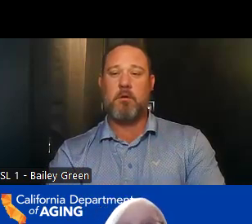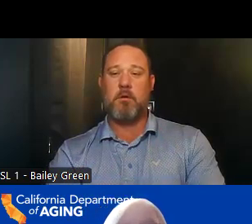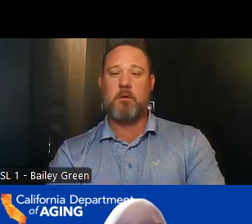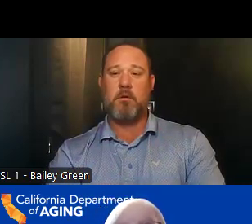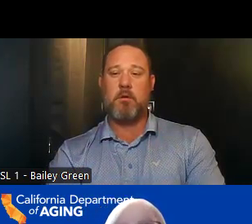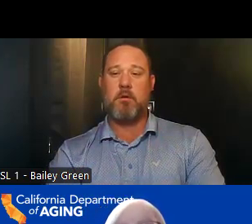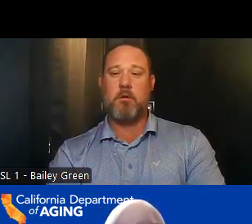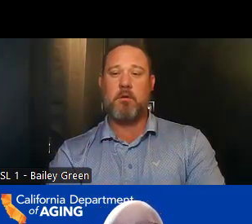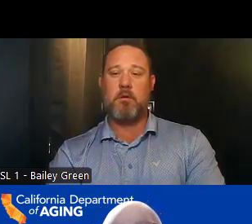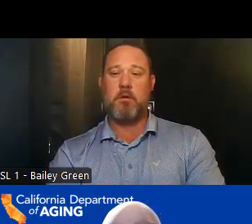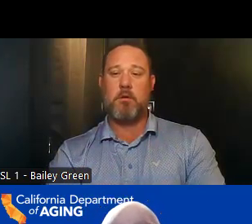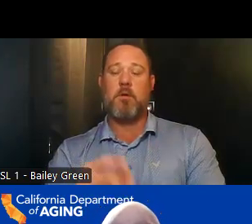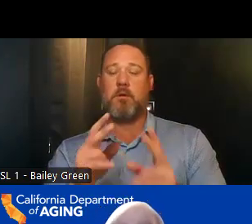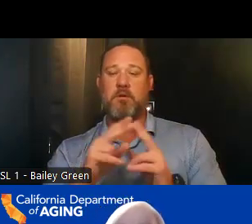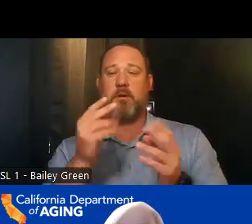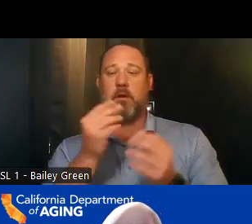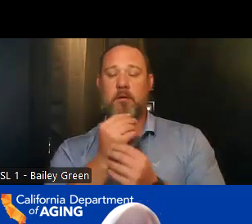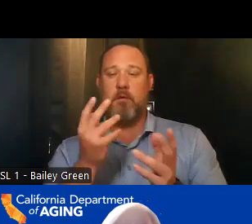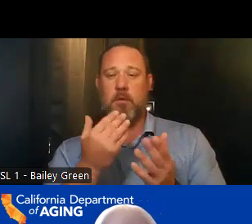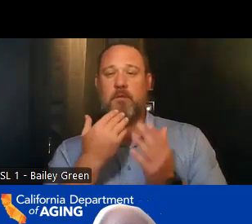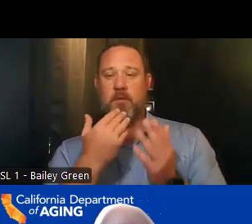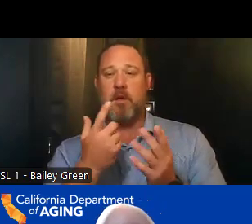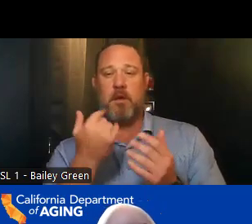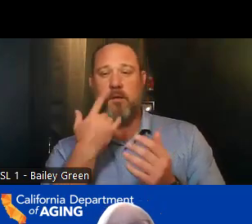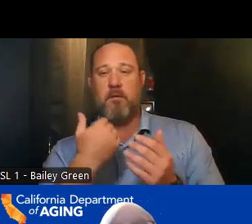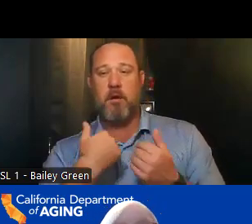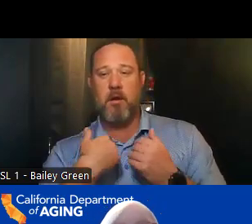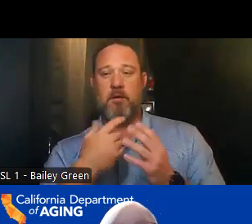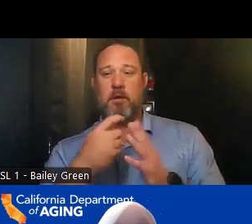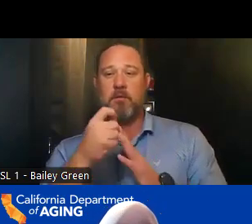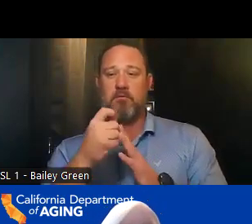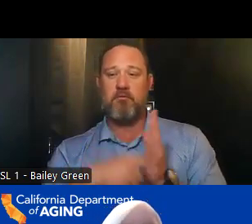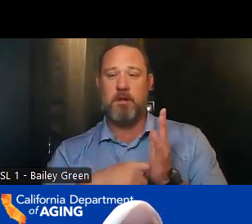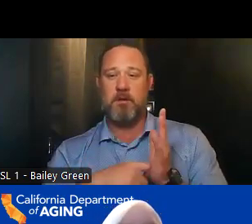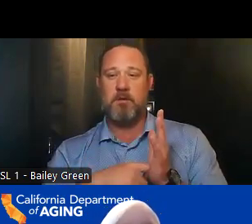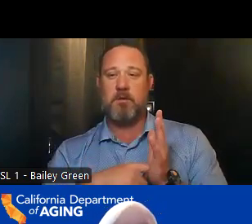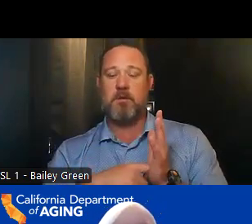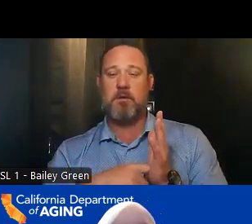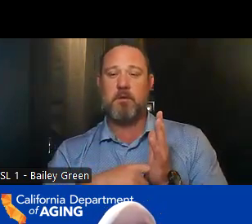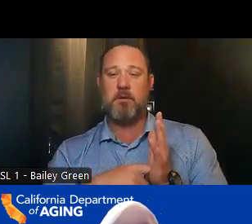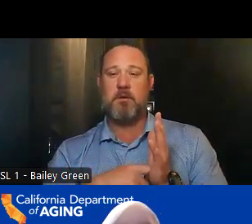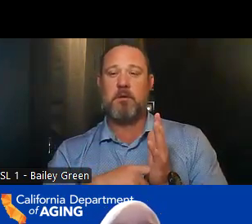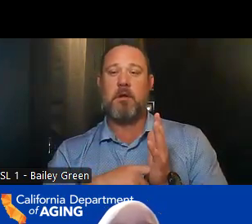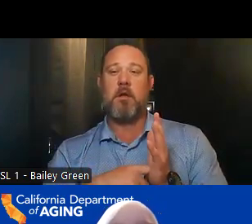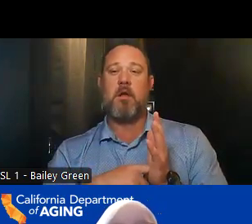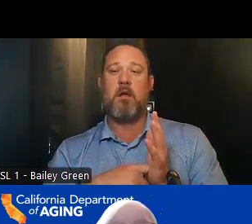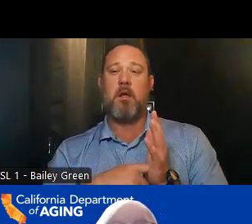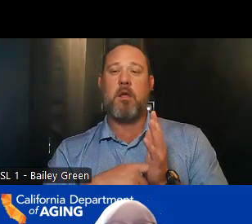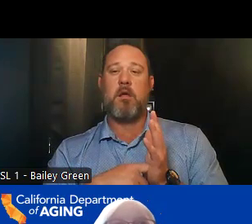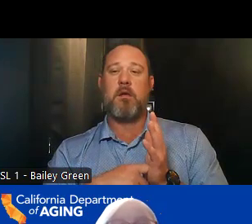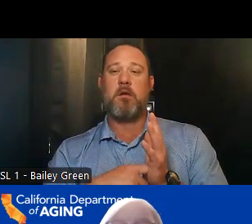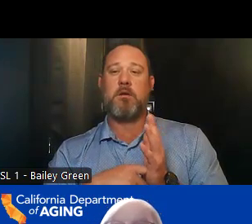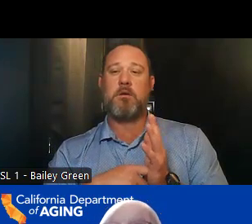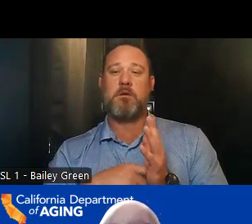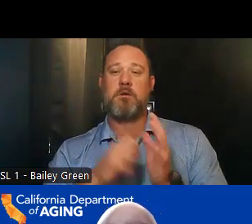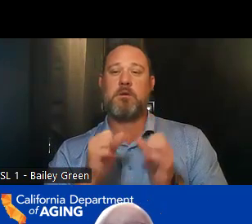very informative, and we thank you so much. If you have it written down, I'm not sure that you do, but I'm gonna assume that you